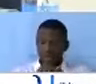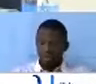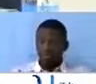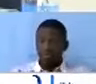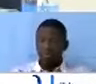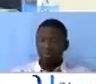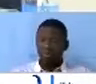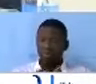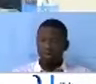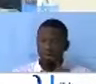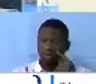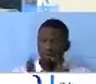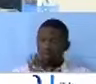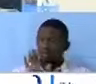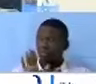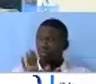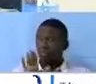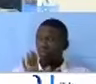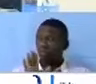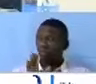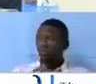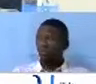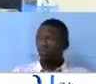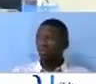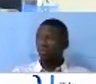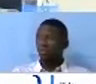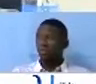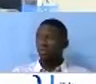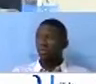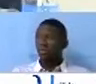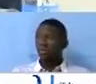that list, the extract that we have provided?